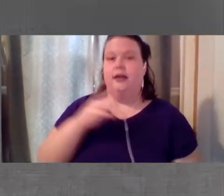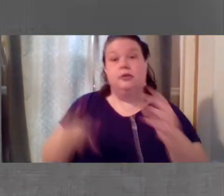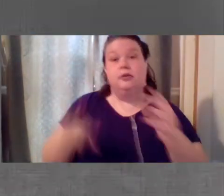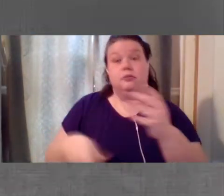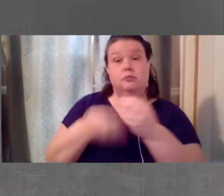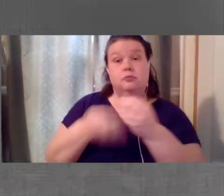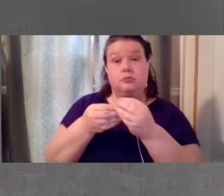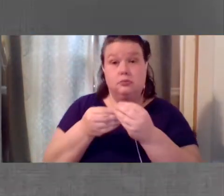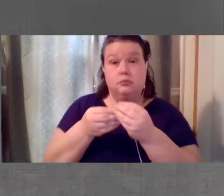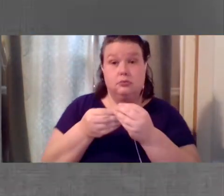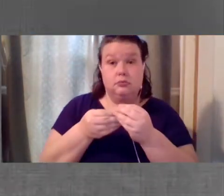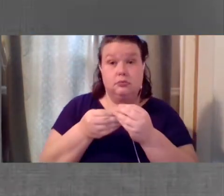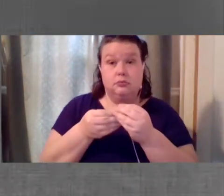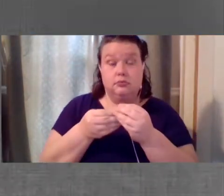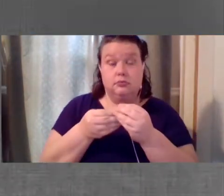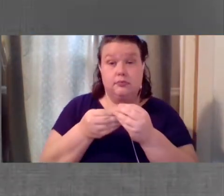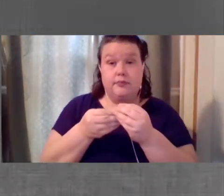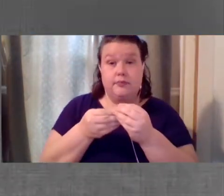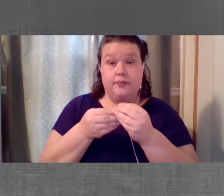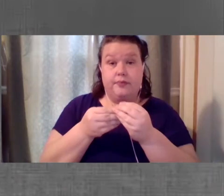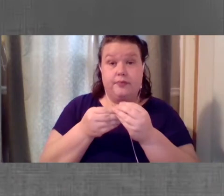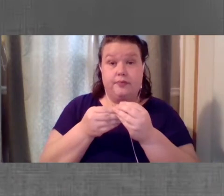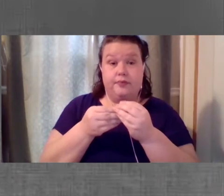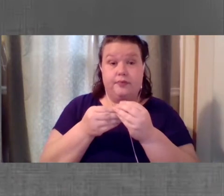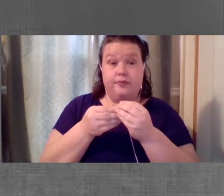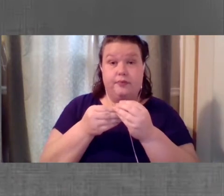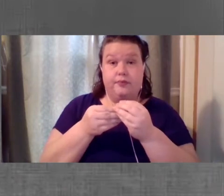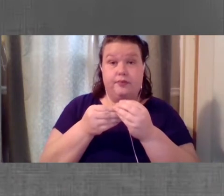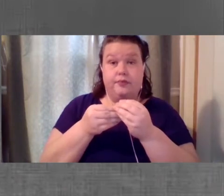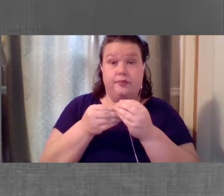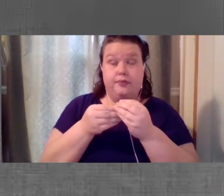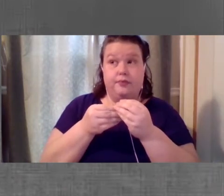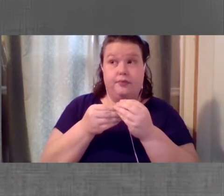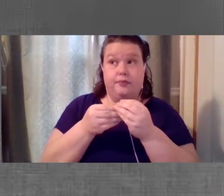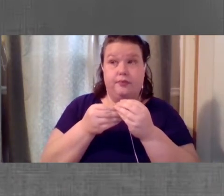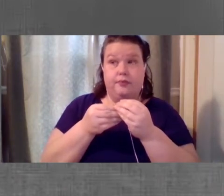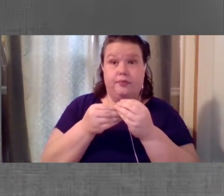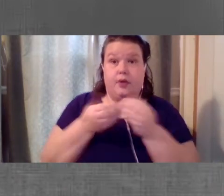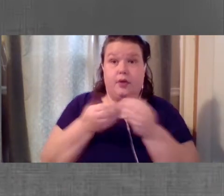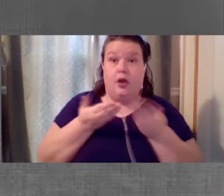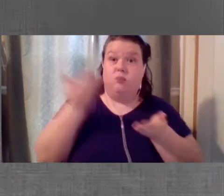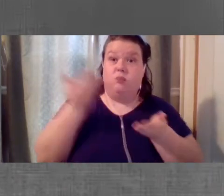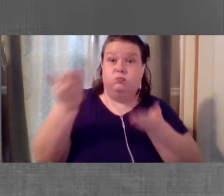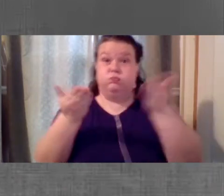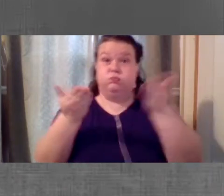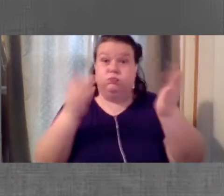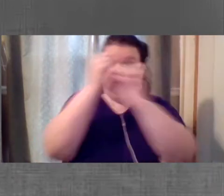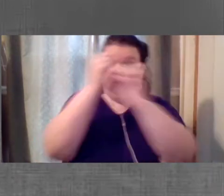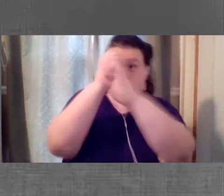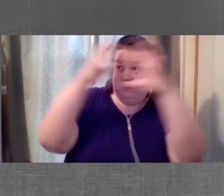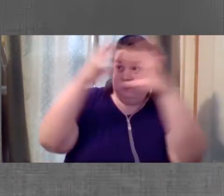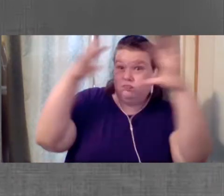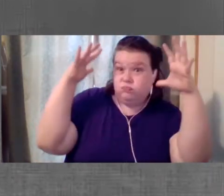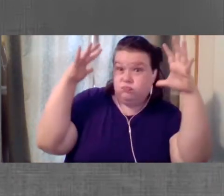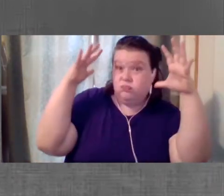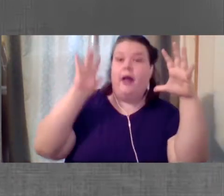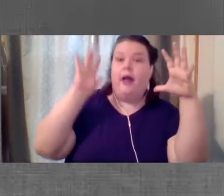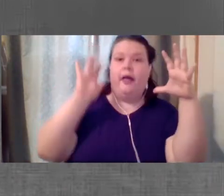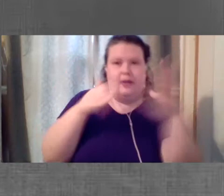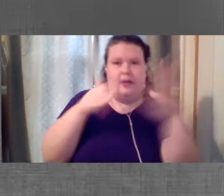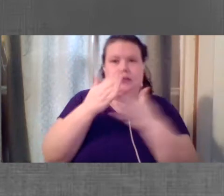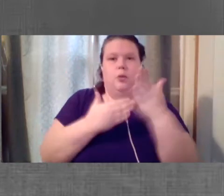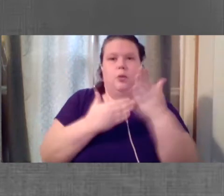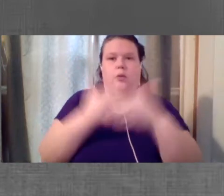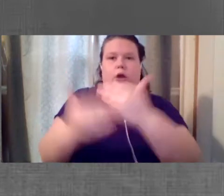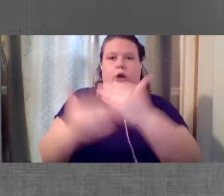that, um, this is part of the process is for you to think big and dream big and we'll, we'll begin narrowing down